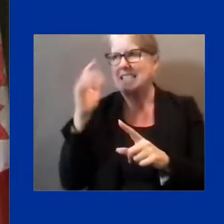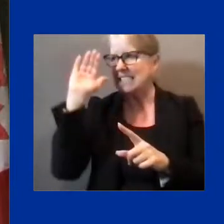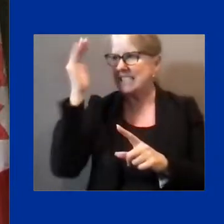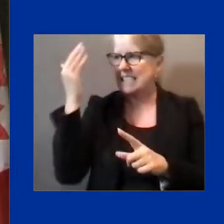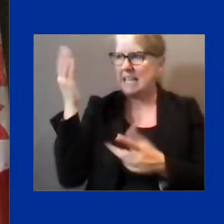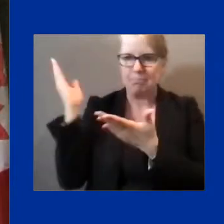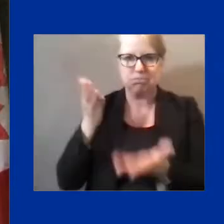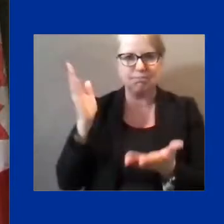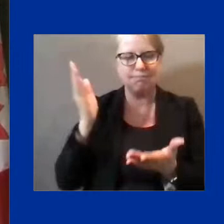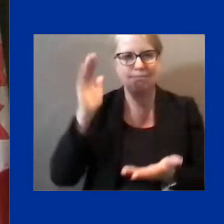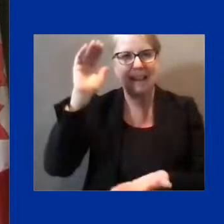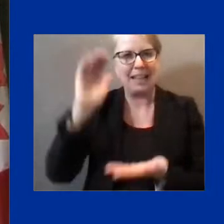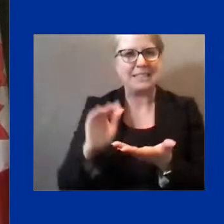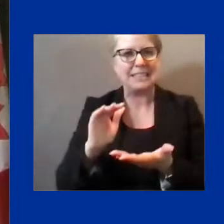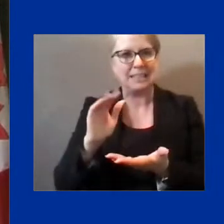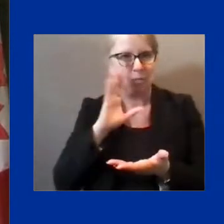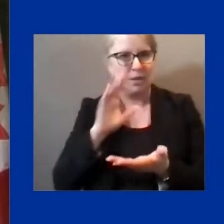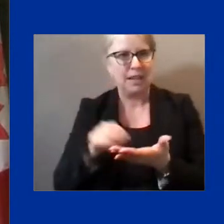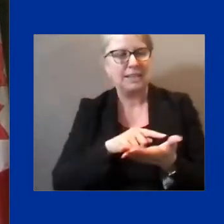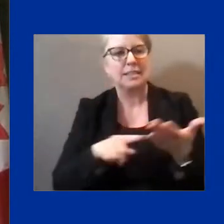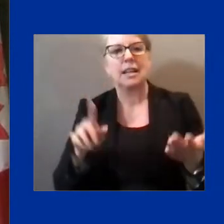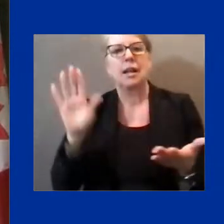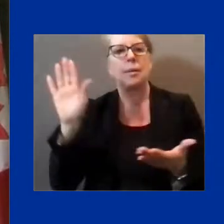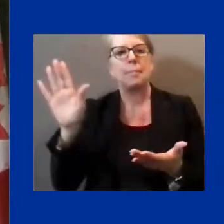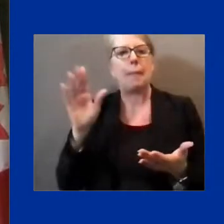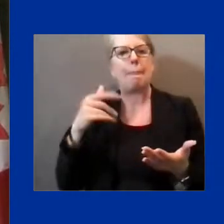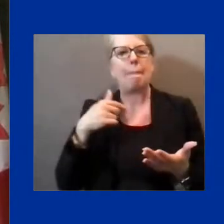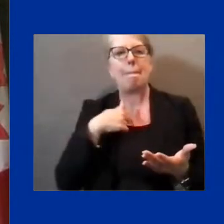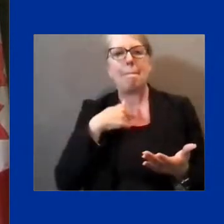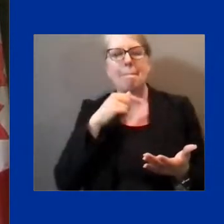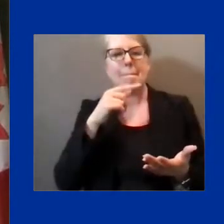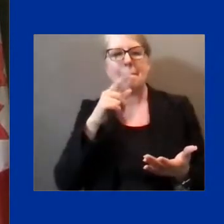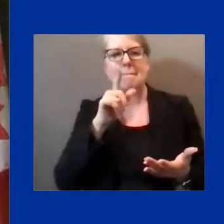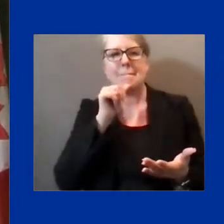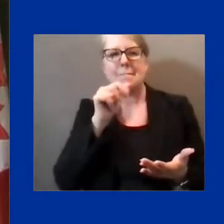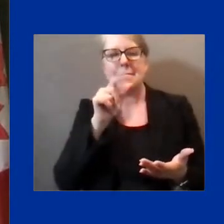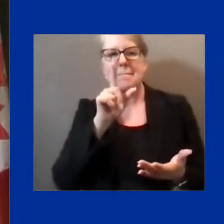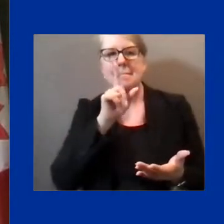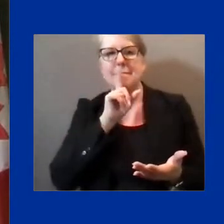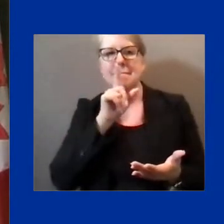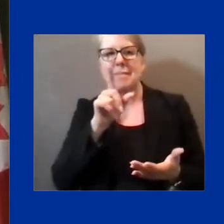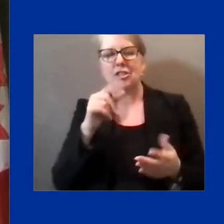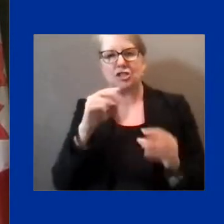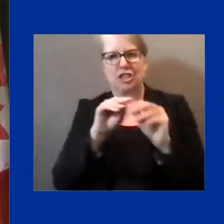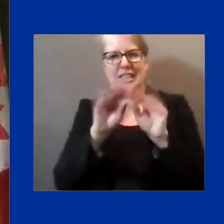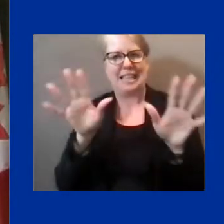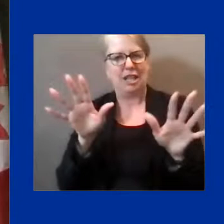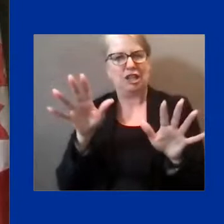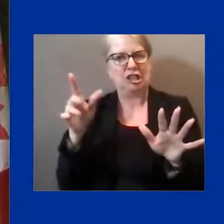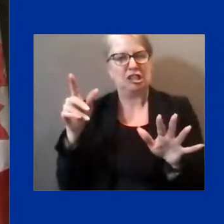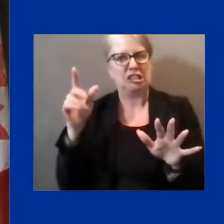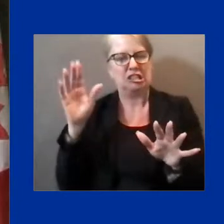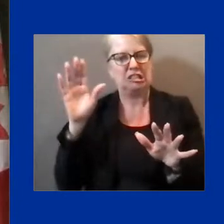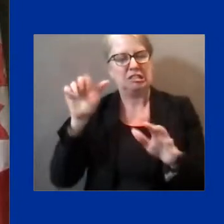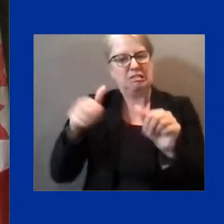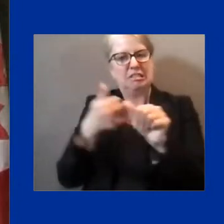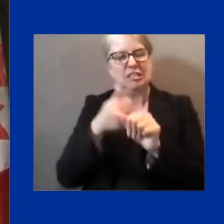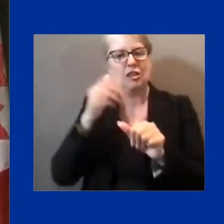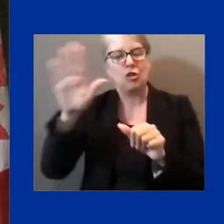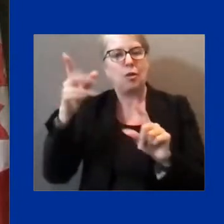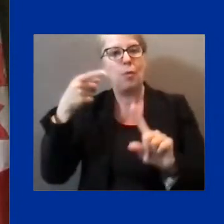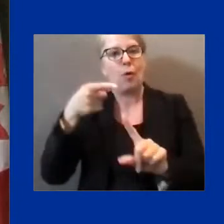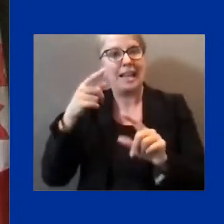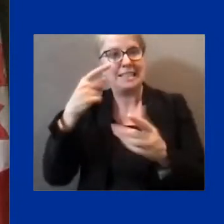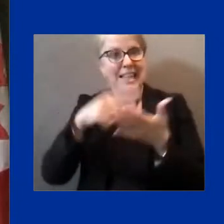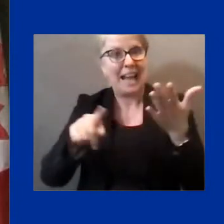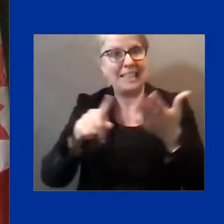vaccine? Yeah, I don't think I can accept the premise of your question right yet. I don't know, think we're there canceling yet, but that could be, to your point, that